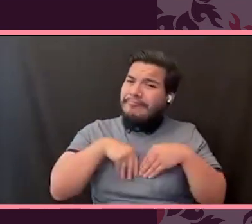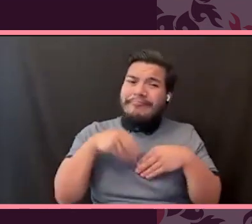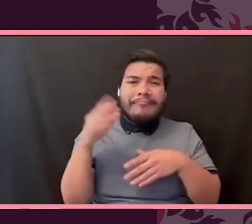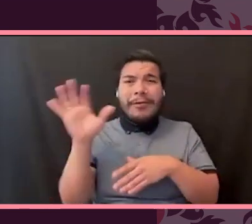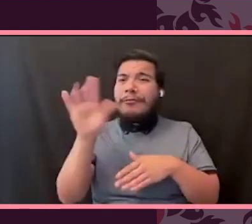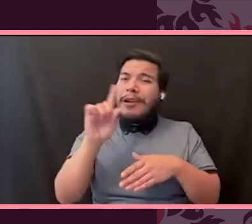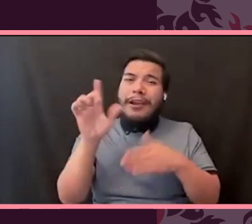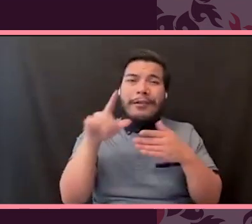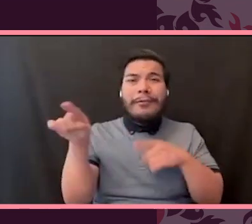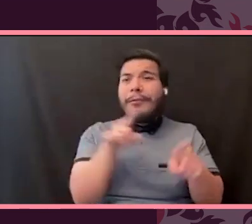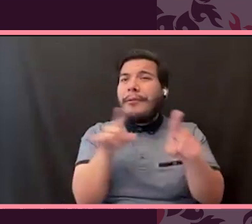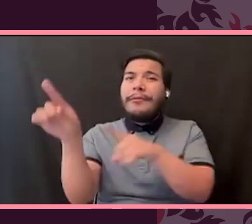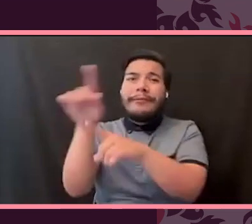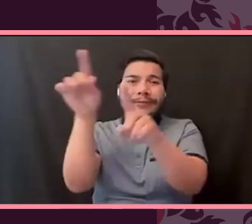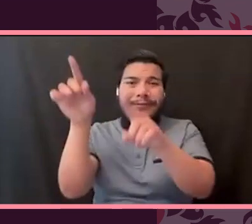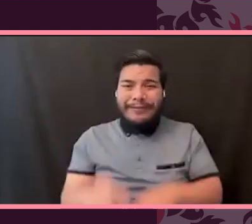Beautiful.